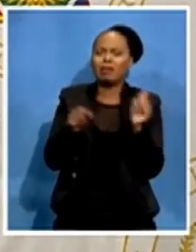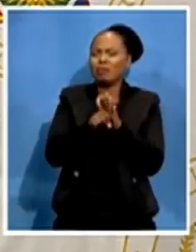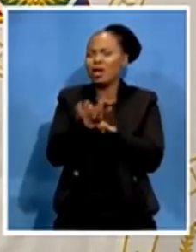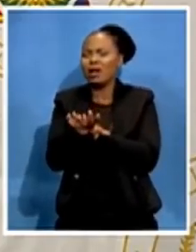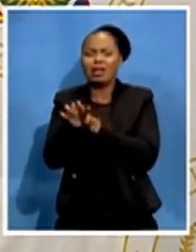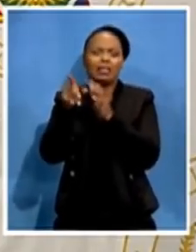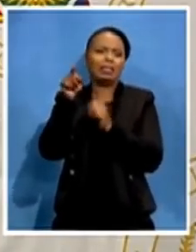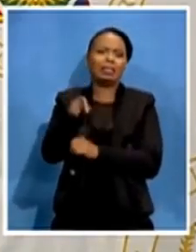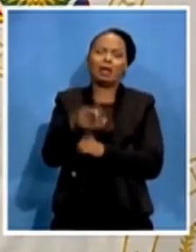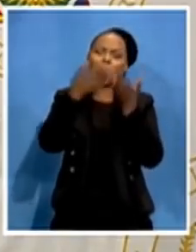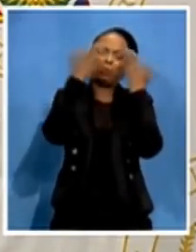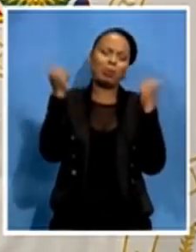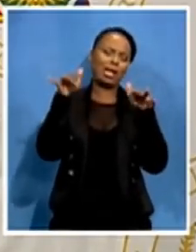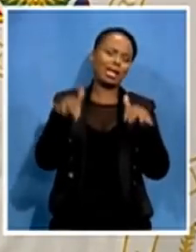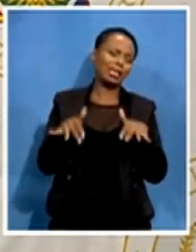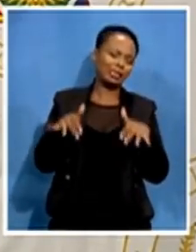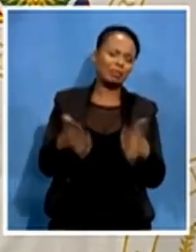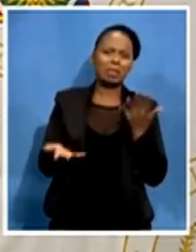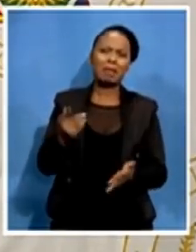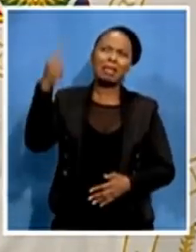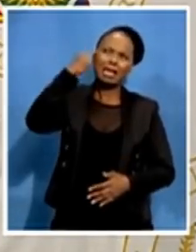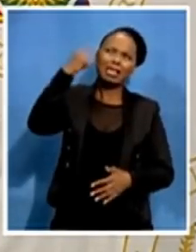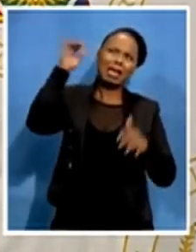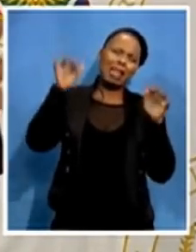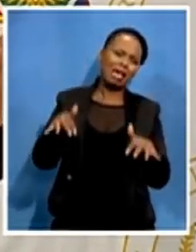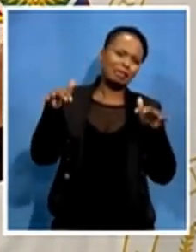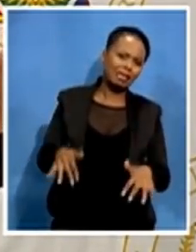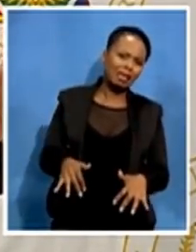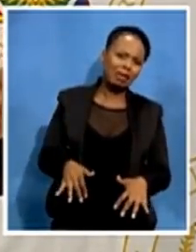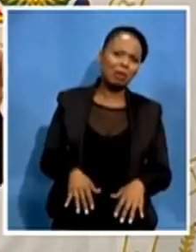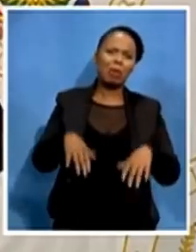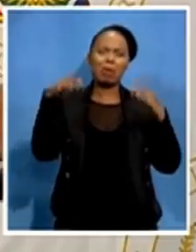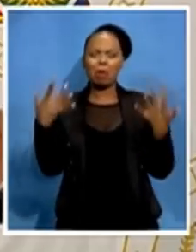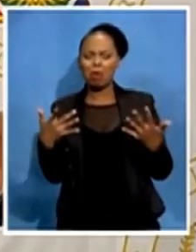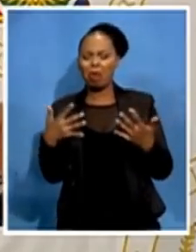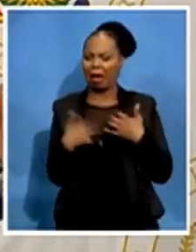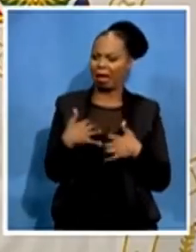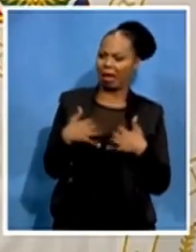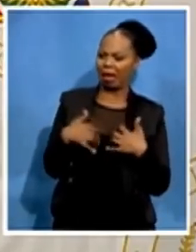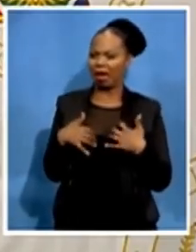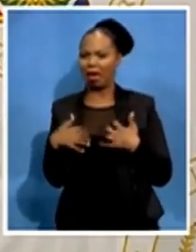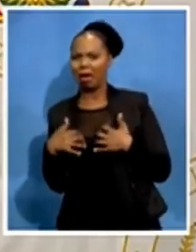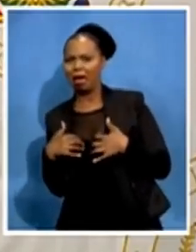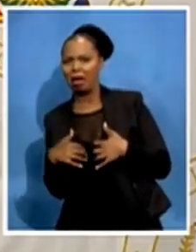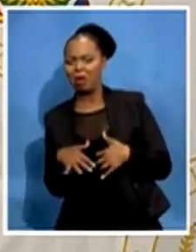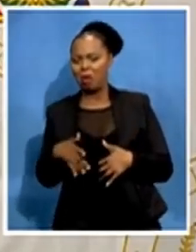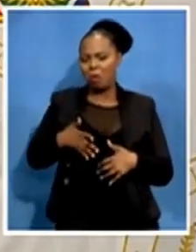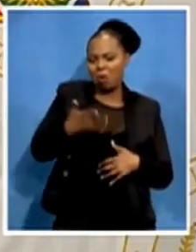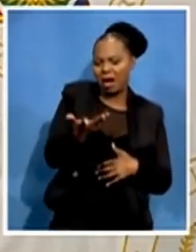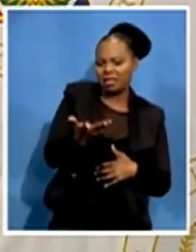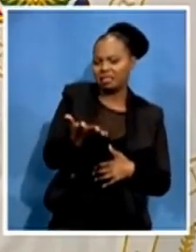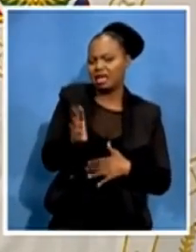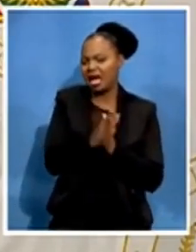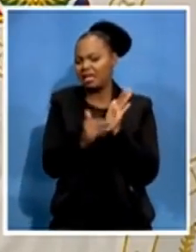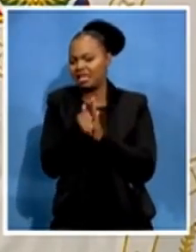or a determination to push a particular agenda against some of us. I don't